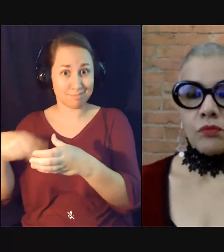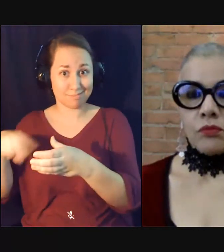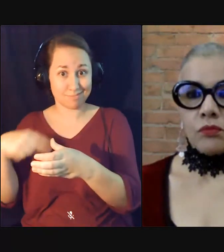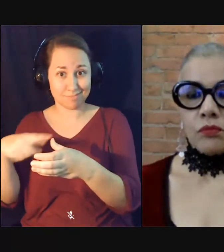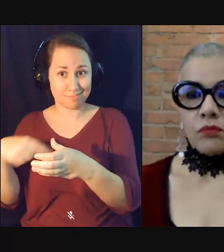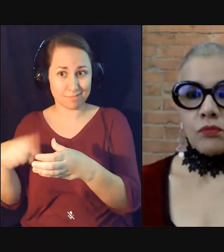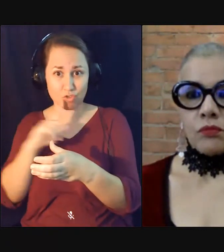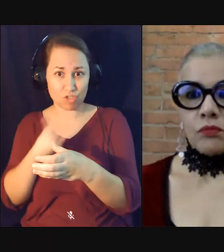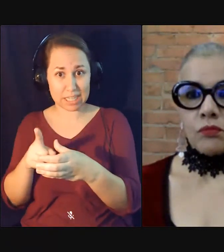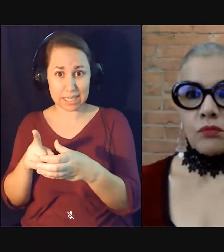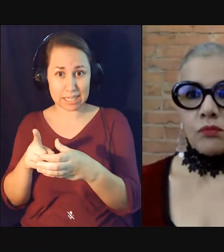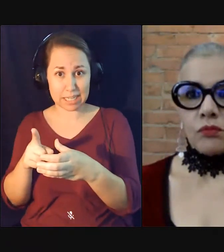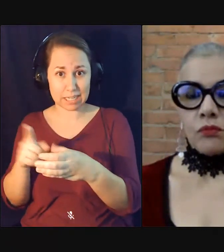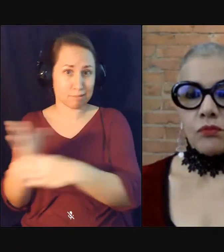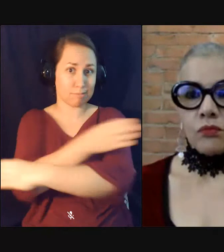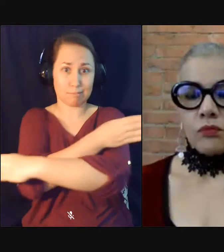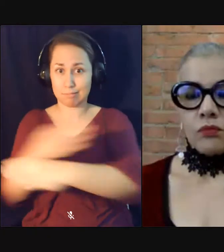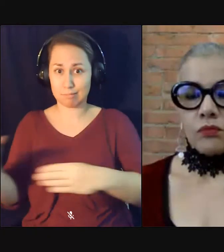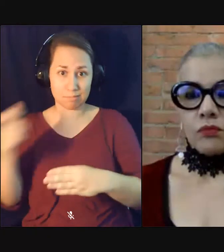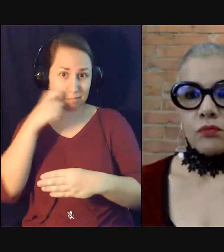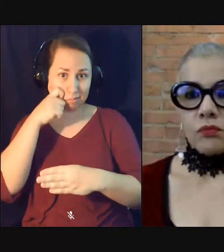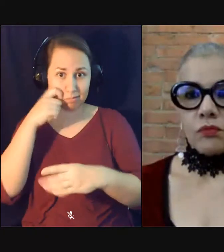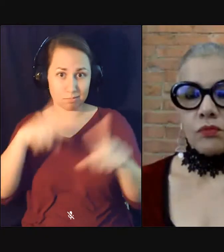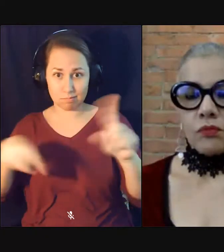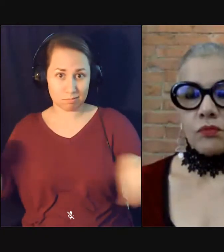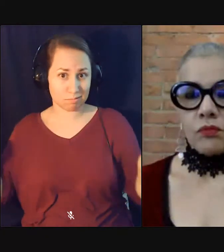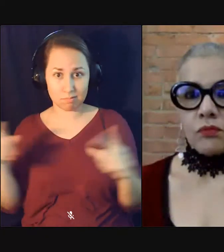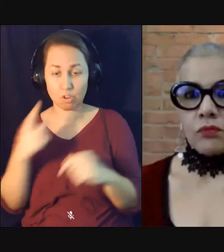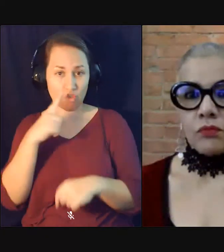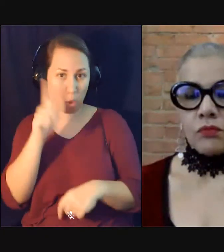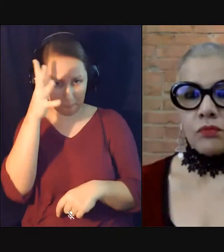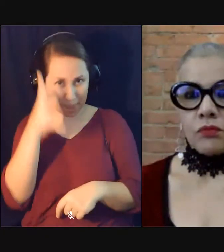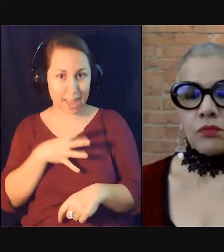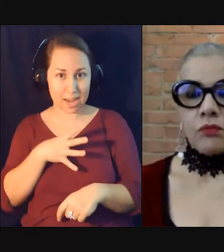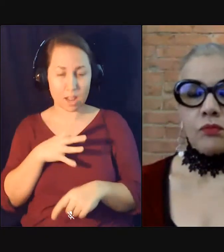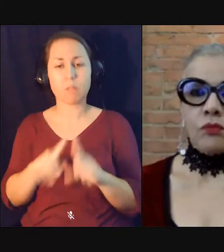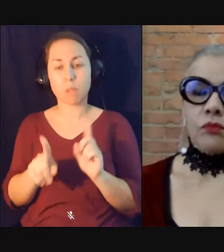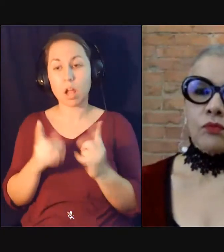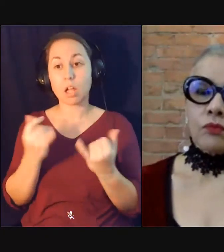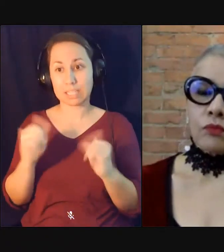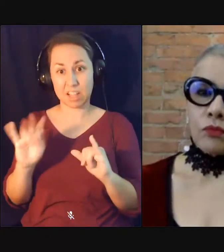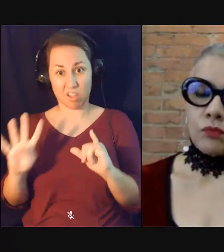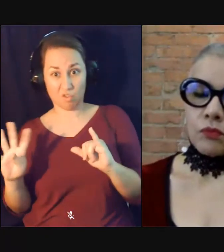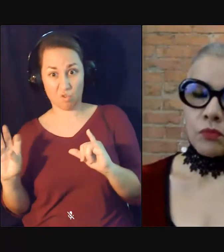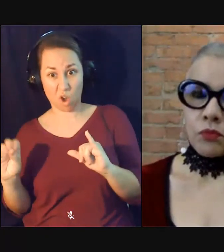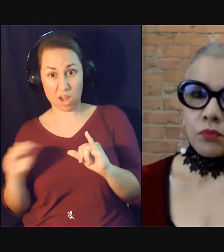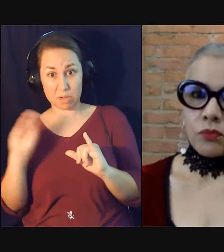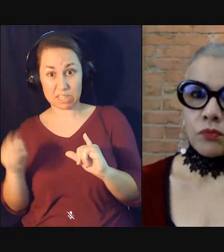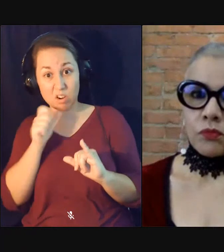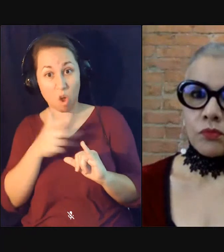certainly crosses ethnic boundaries for men. But it was still, despite being a 40% non-white